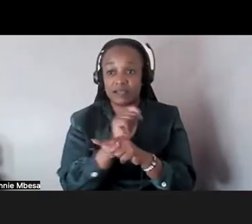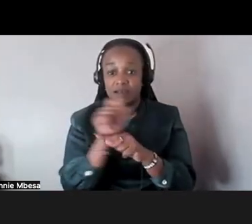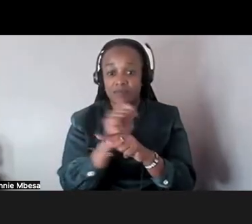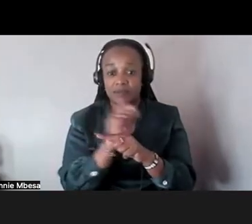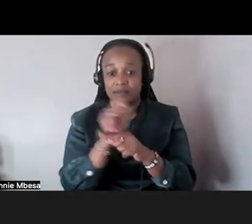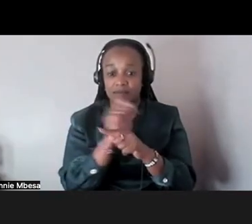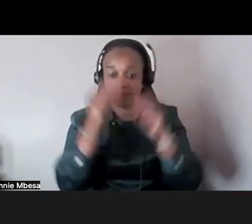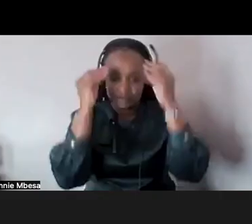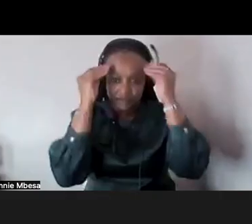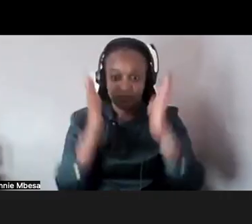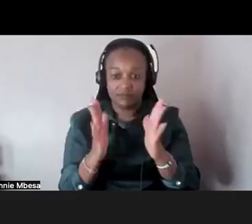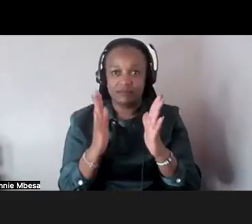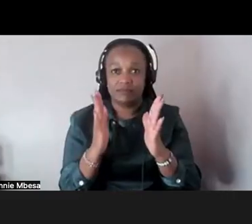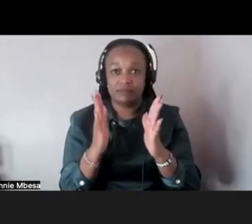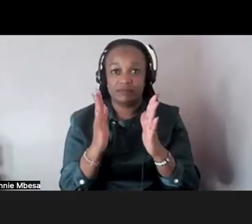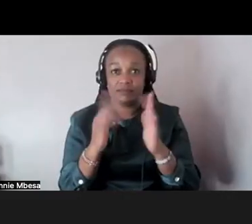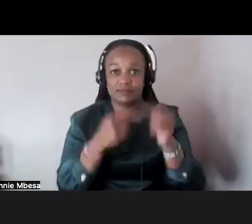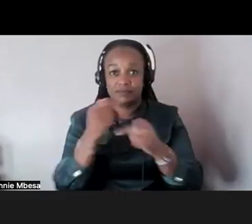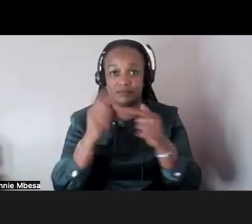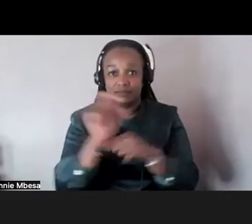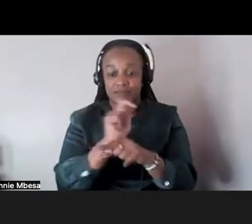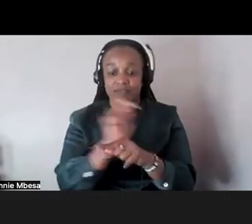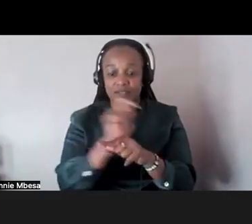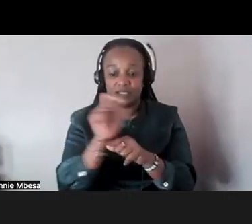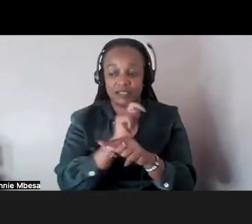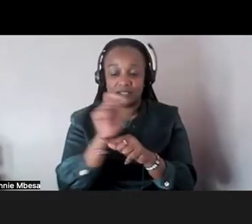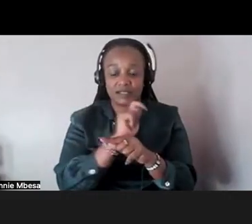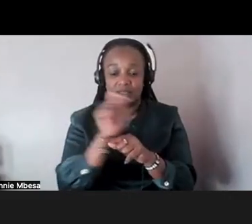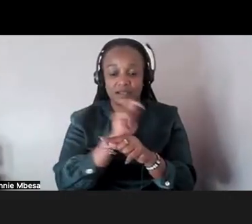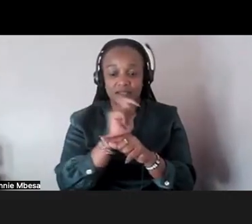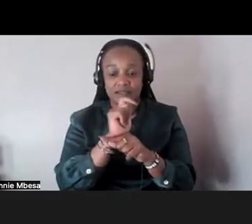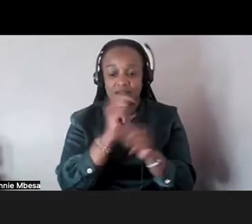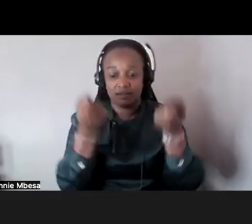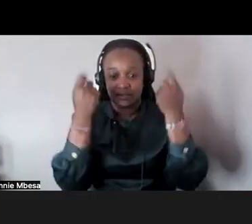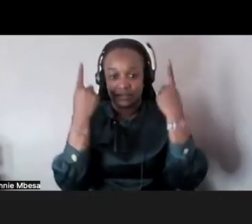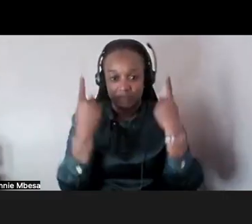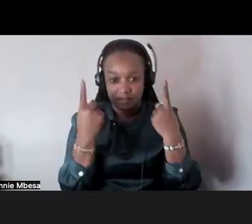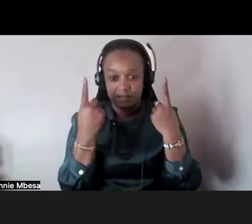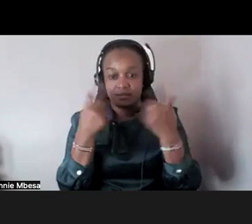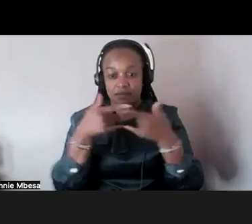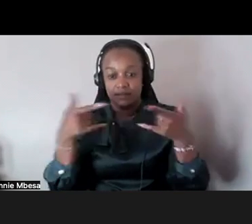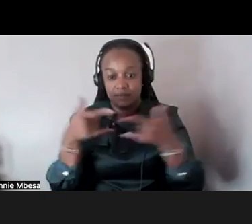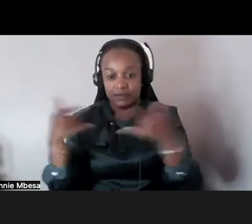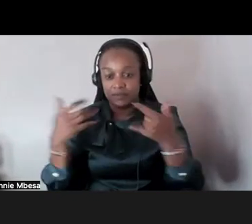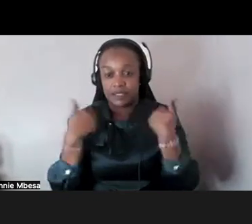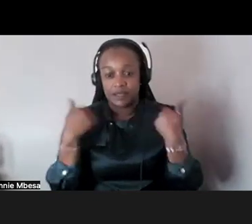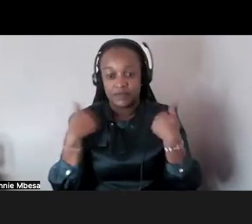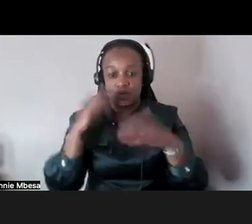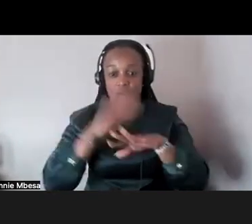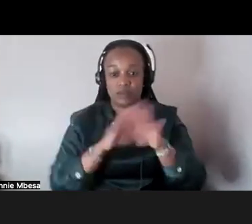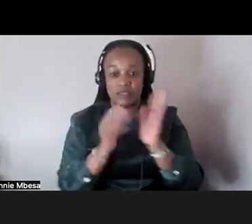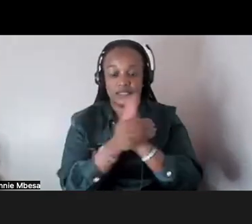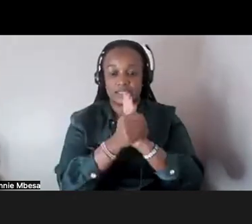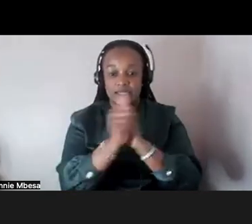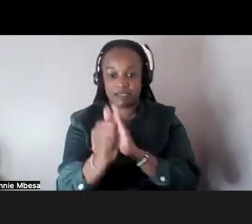continued training them, we understood that there was also a gap, especially in what we call the skills. So we